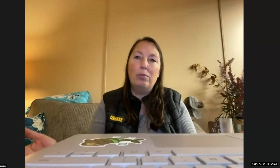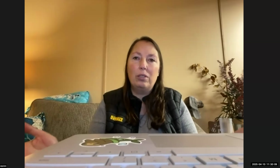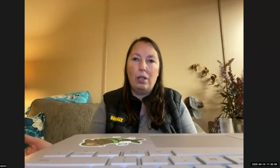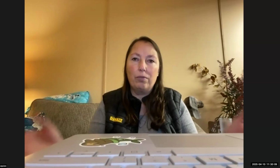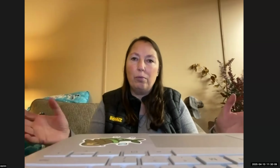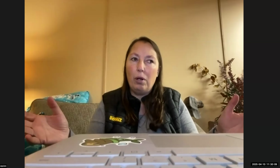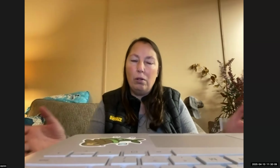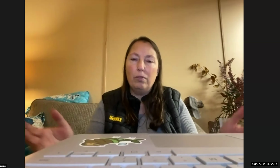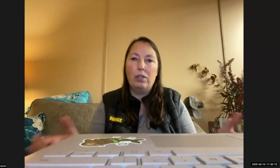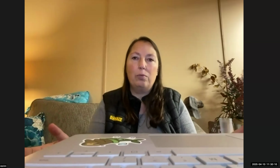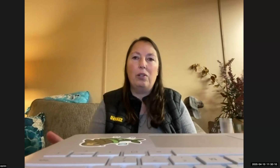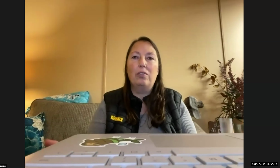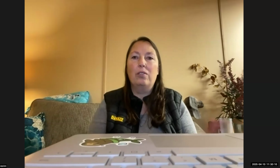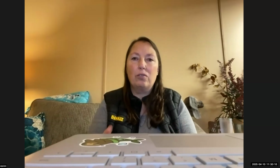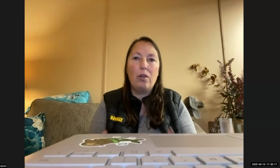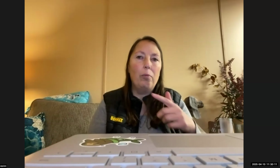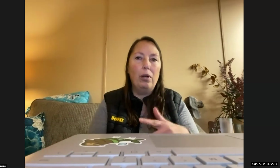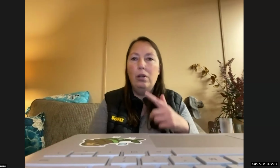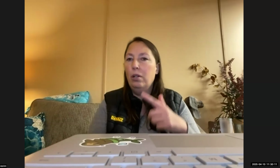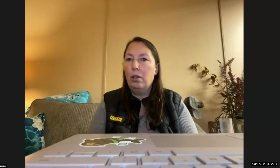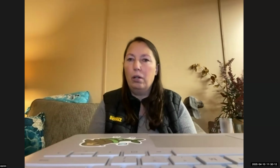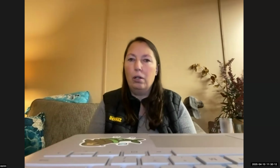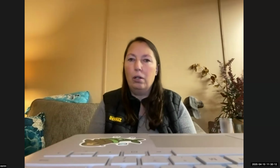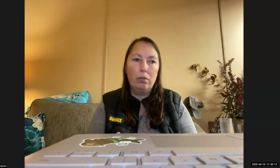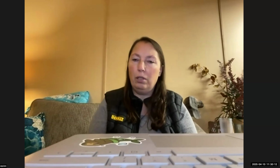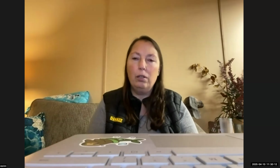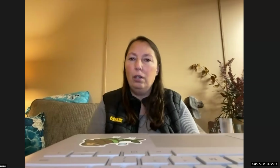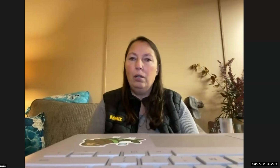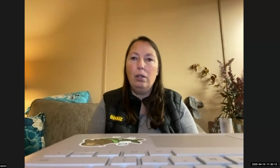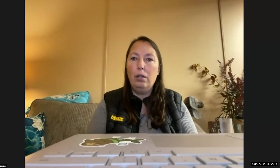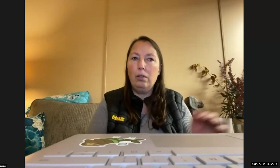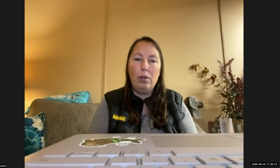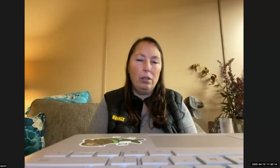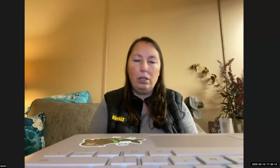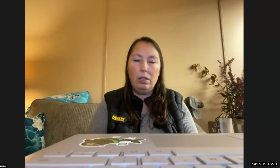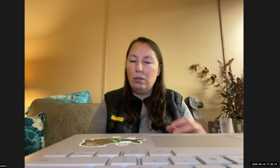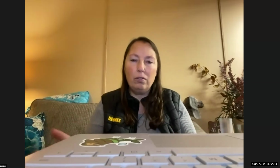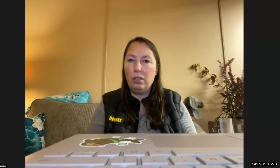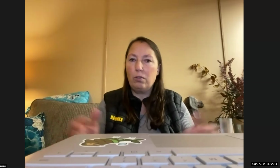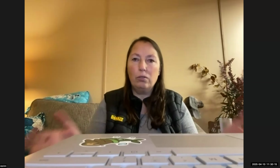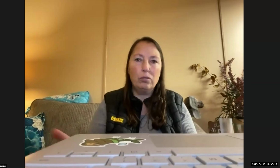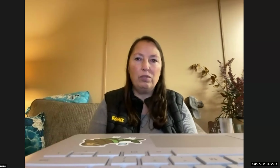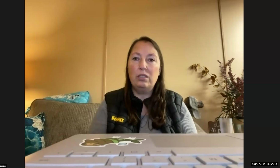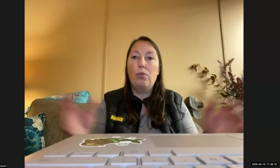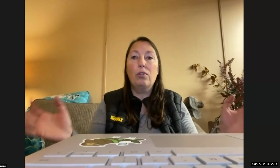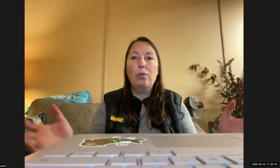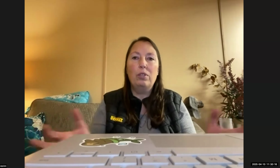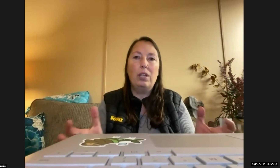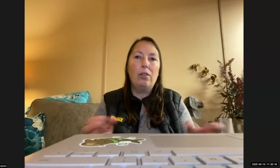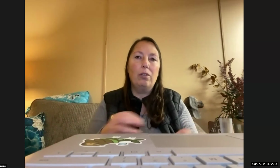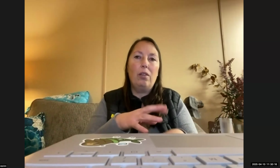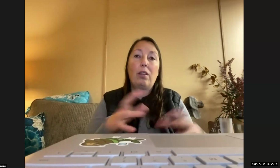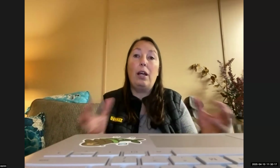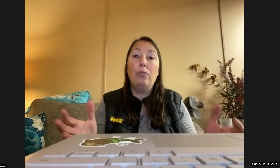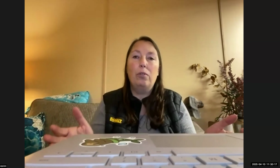And we're all coming together from all of our experiences, our trauma, our inequalities, all those things, cultural differences were all